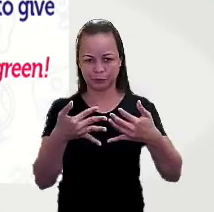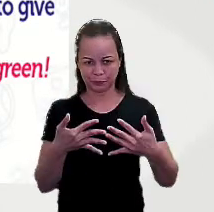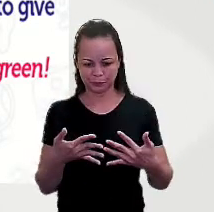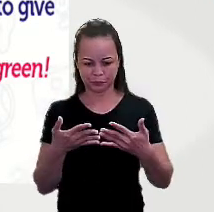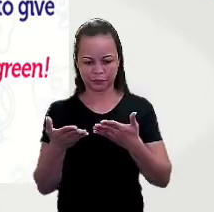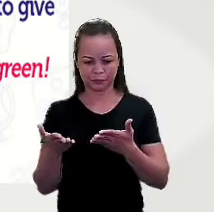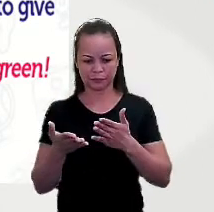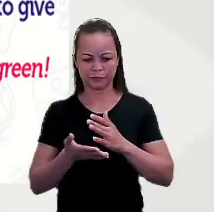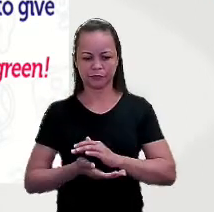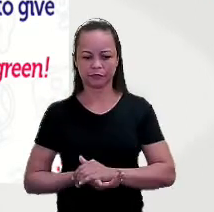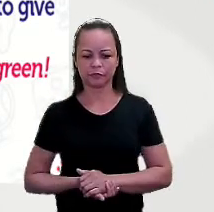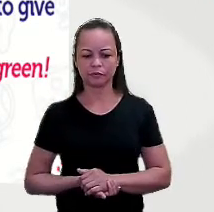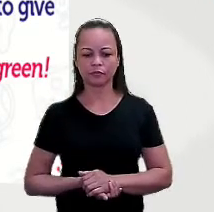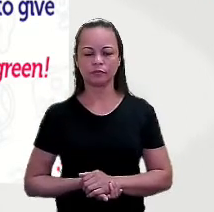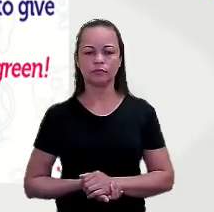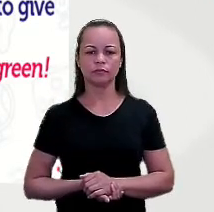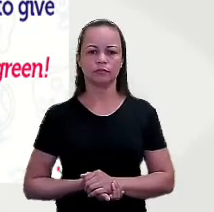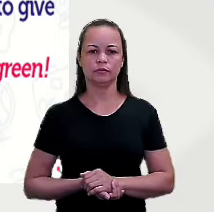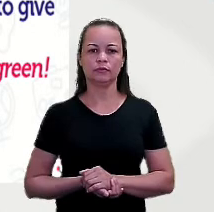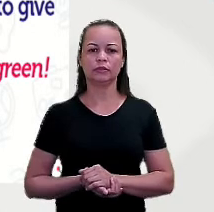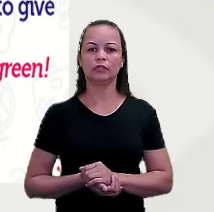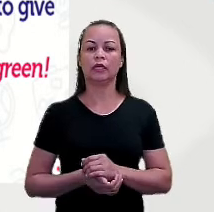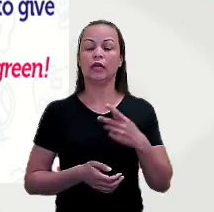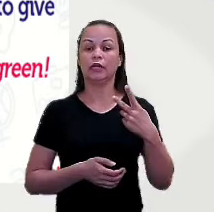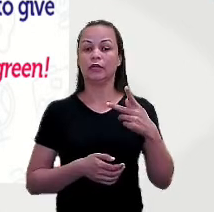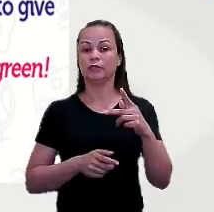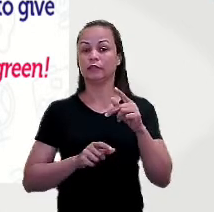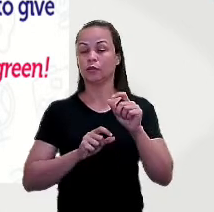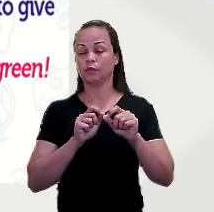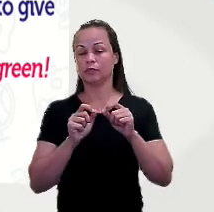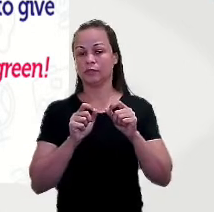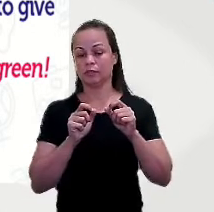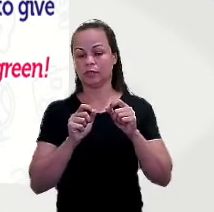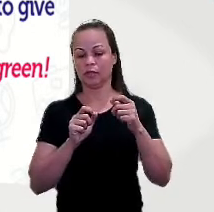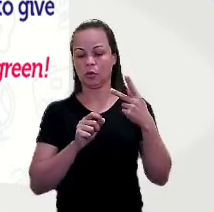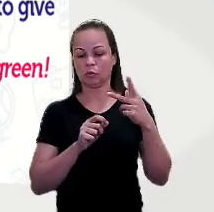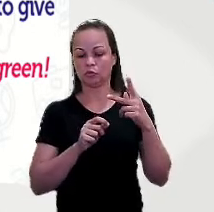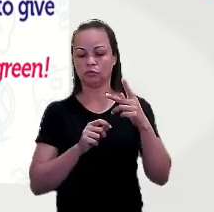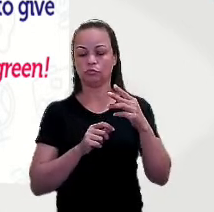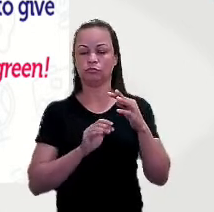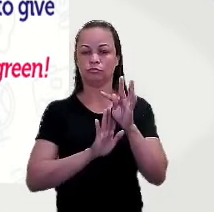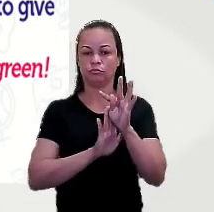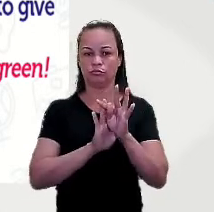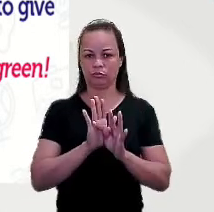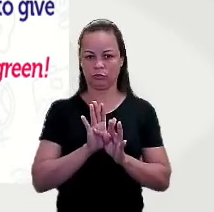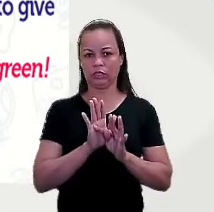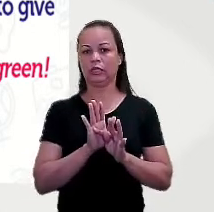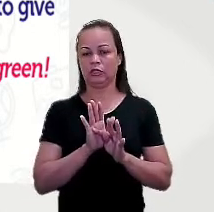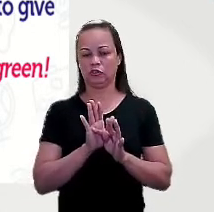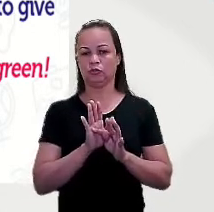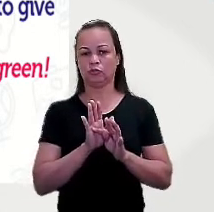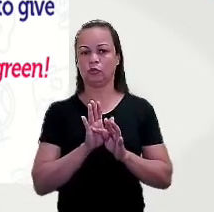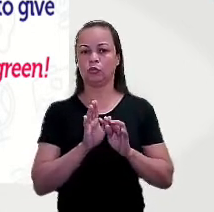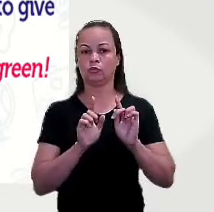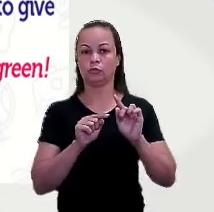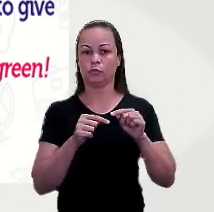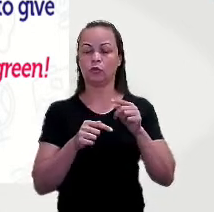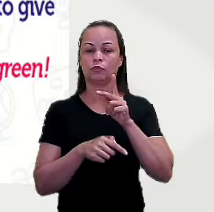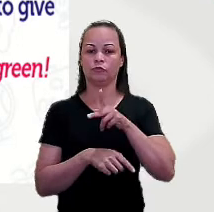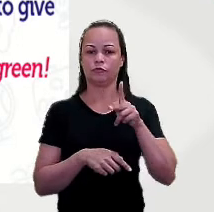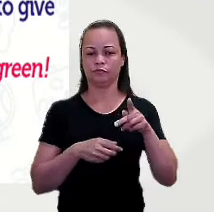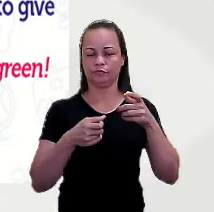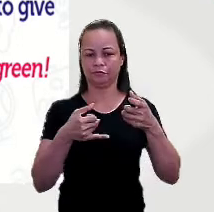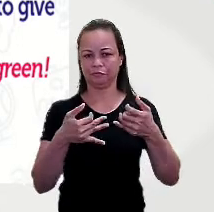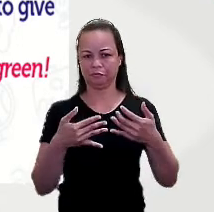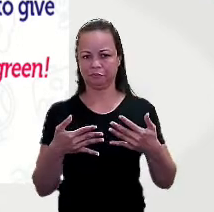in a Secret Santa. Or, what is it? Secret Santa is a Western Christmas tradition and it's different in